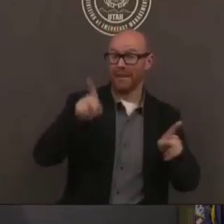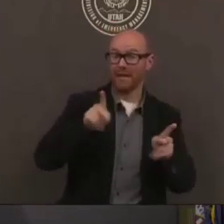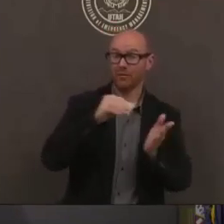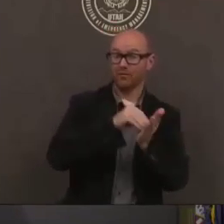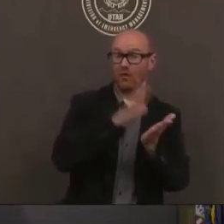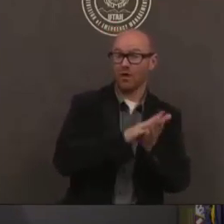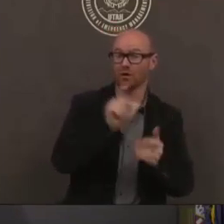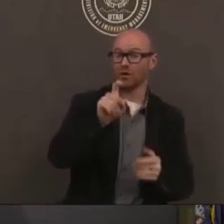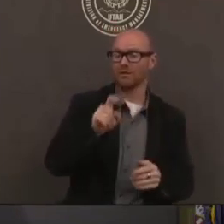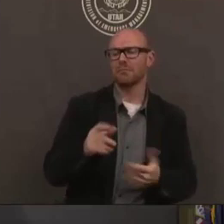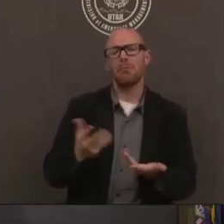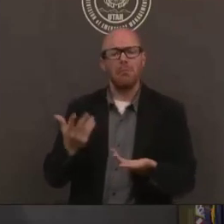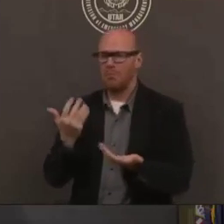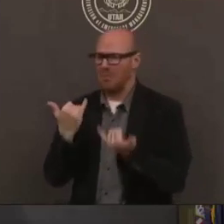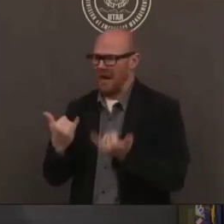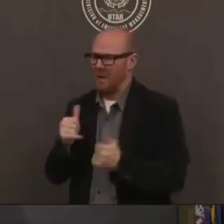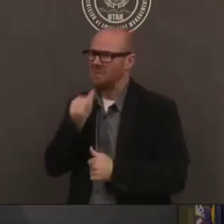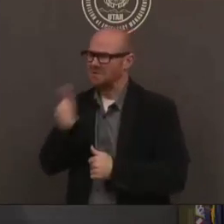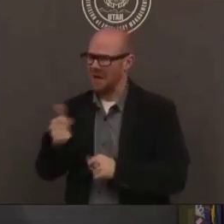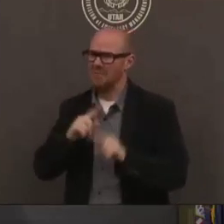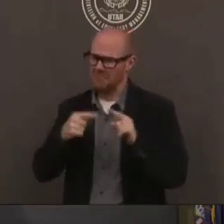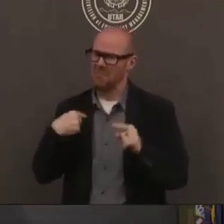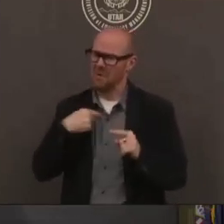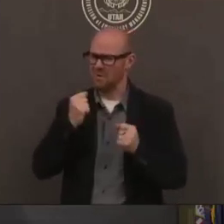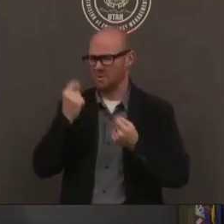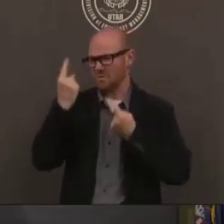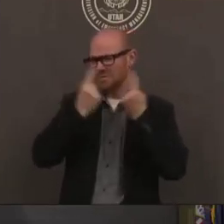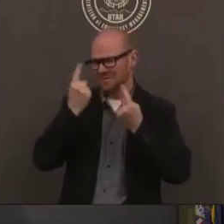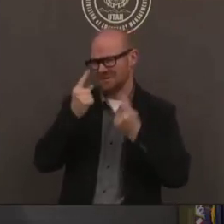as public record, but it's certainly something we can consider.